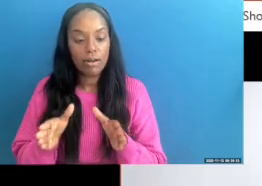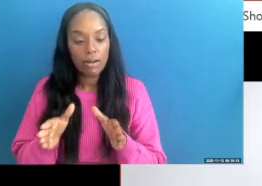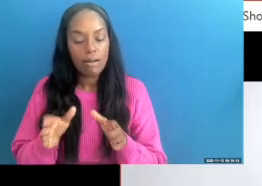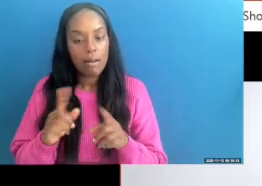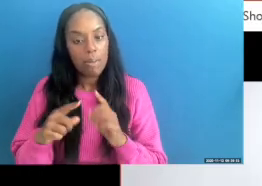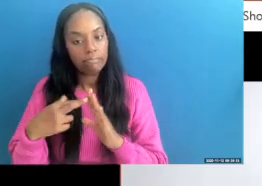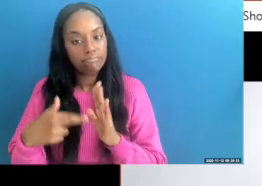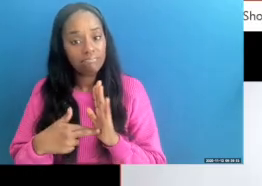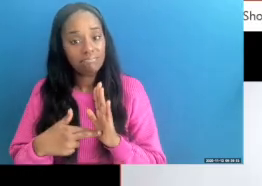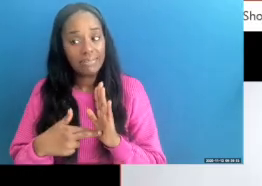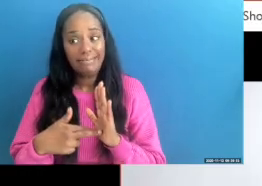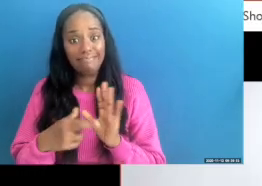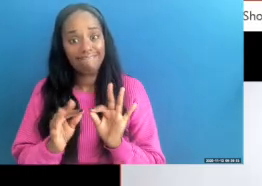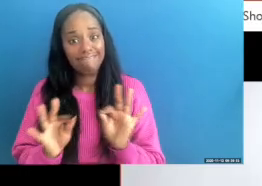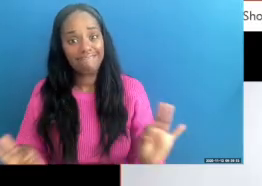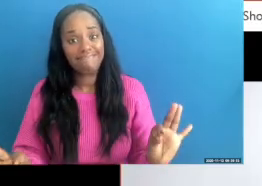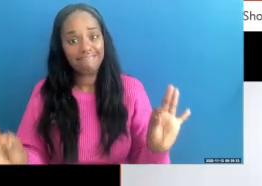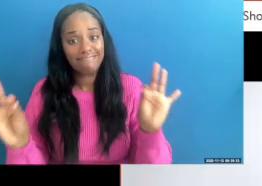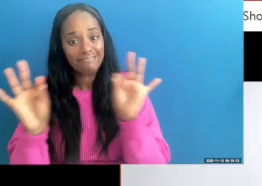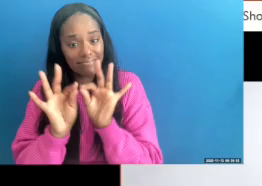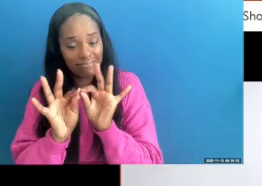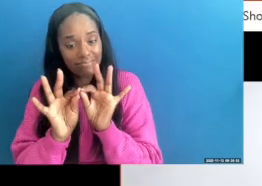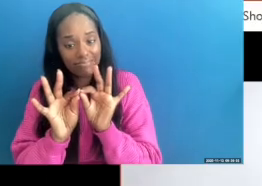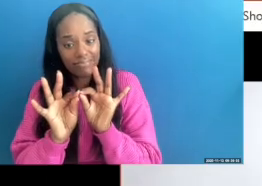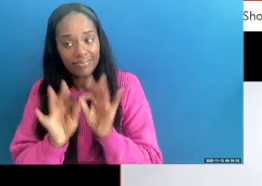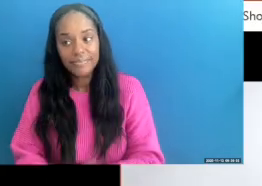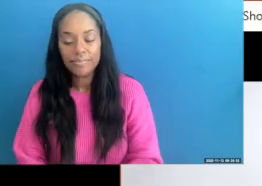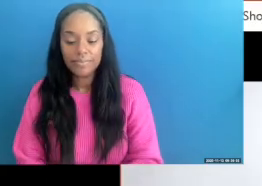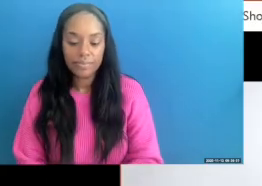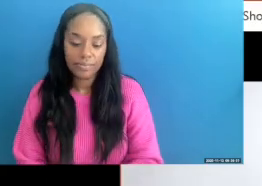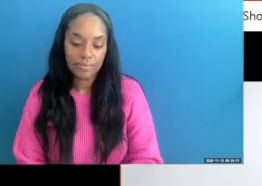regulations are essential, but